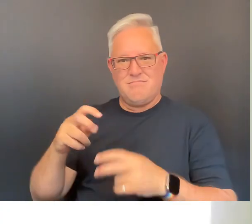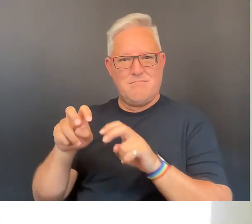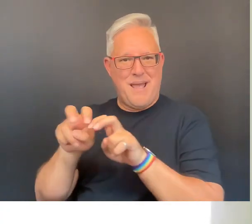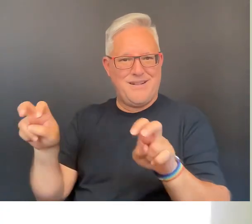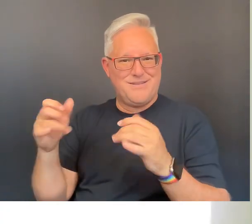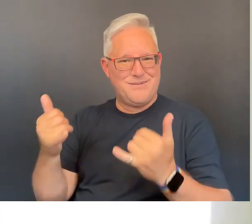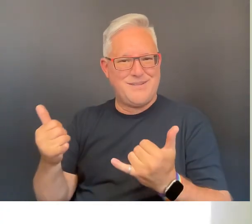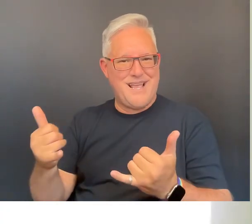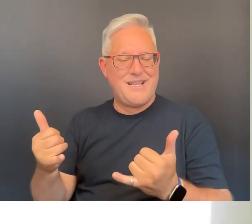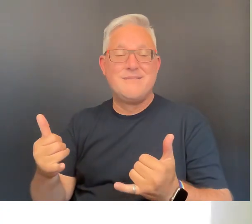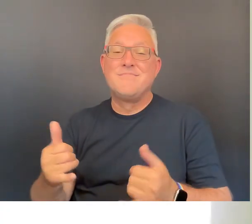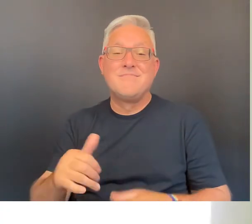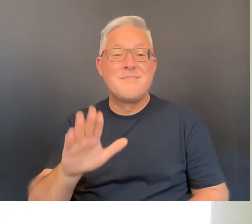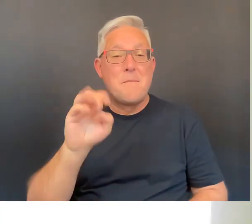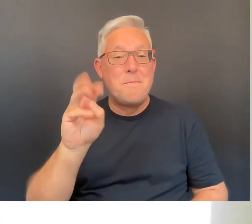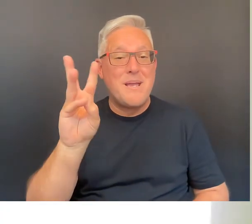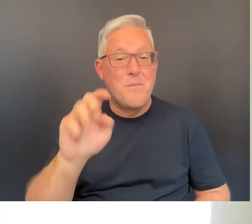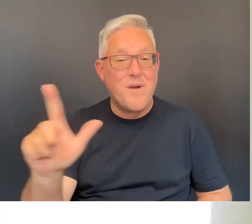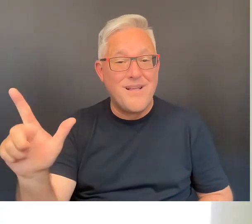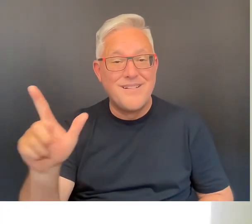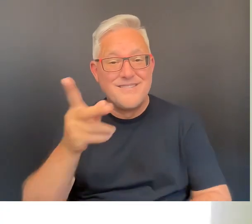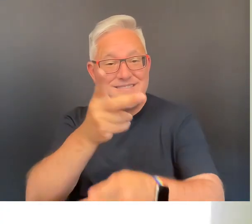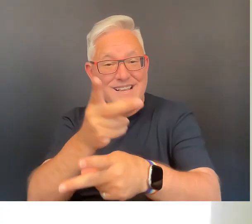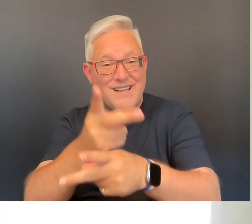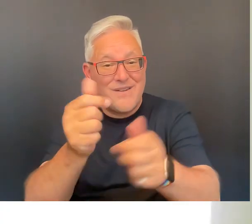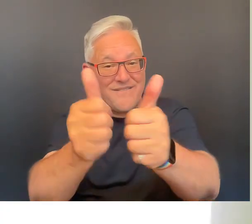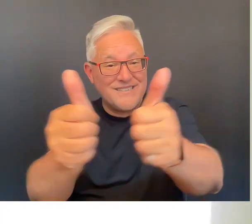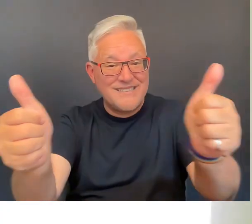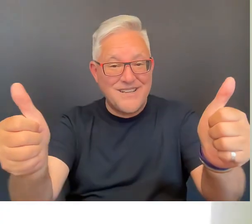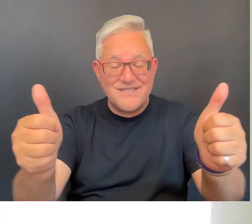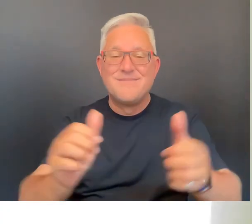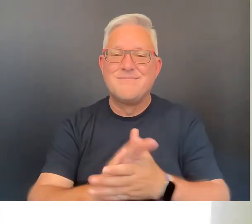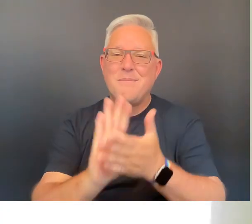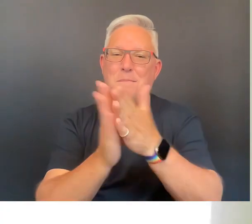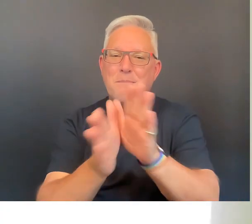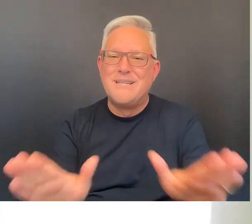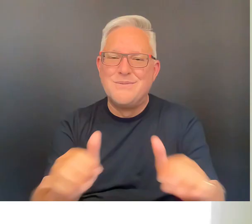But be well and take care of yourself. And yeah,